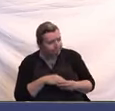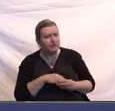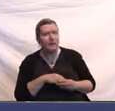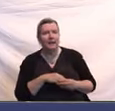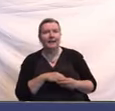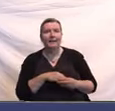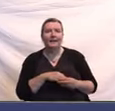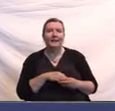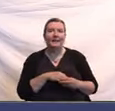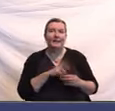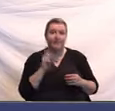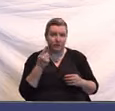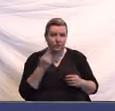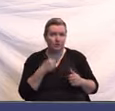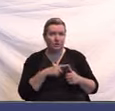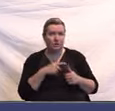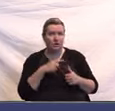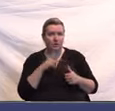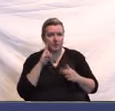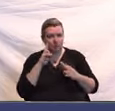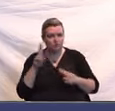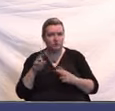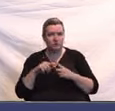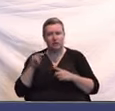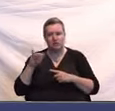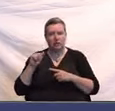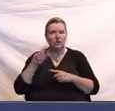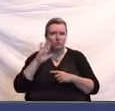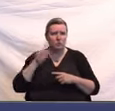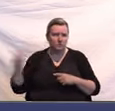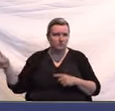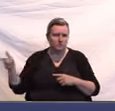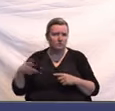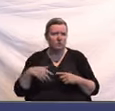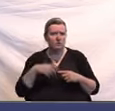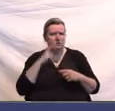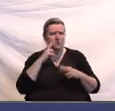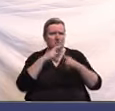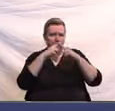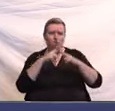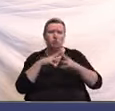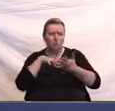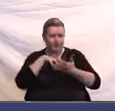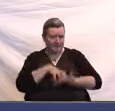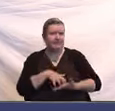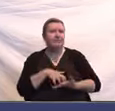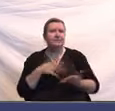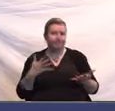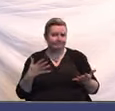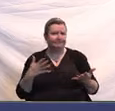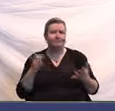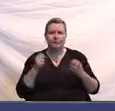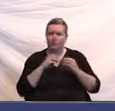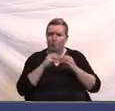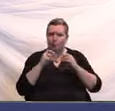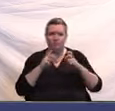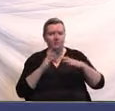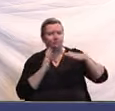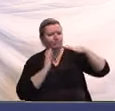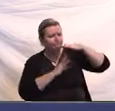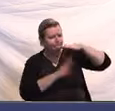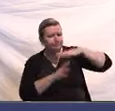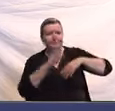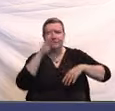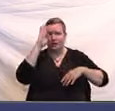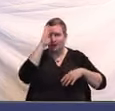the first one, but I defer to the extras. Absolutely. We're seeing waning immunity, and that's a contributor to the not just increase in cases, but